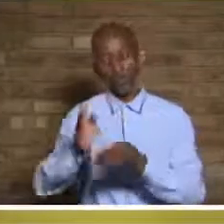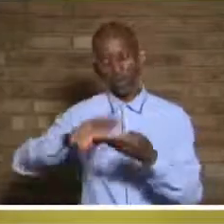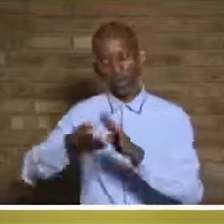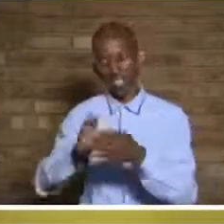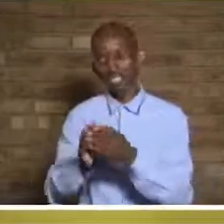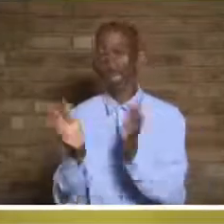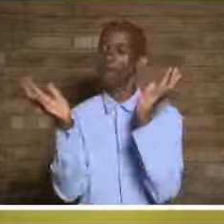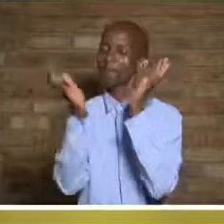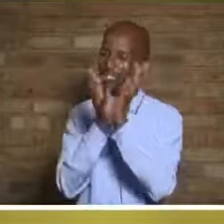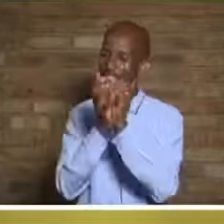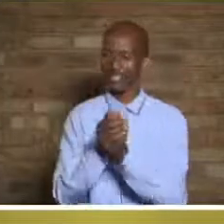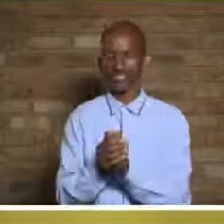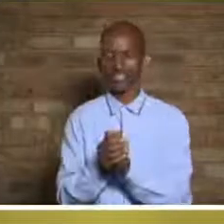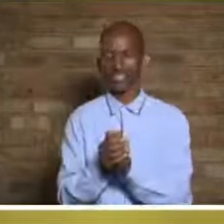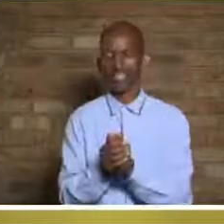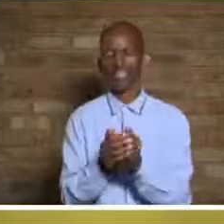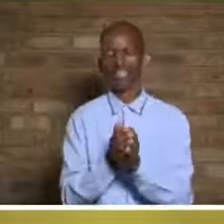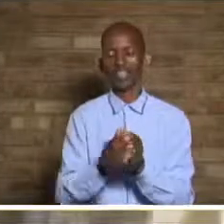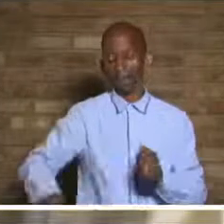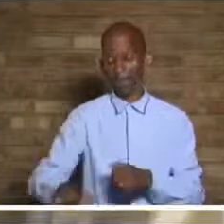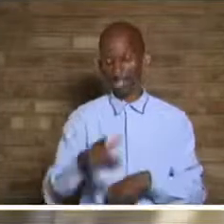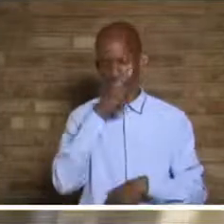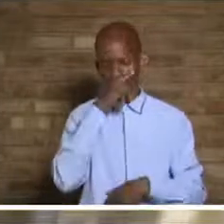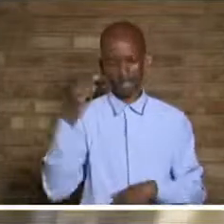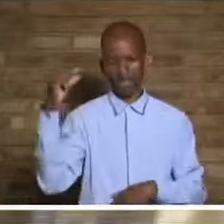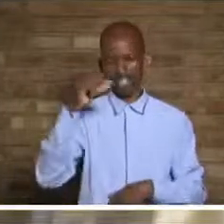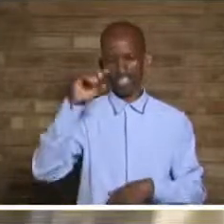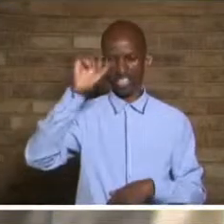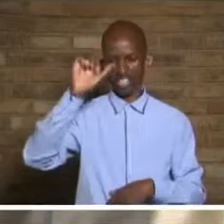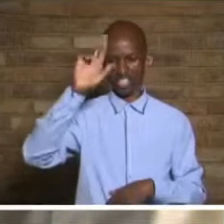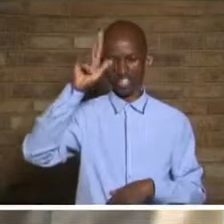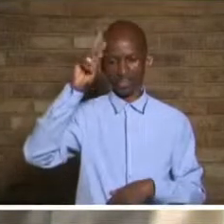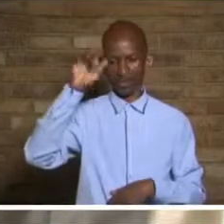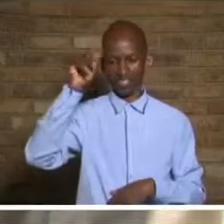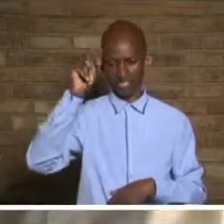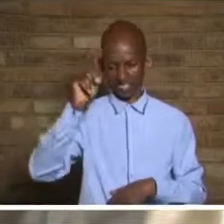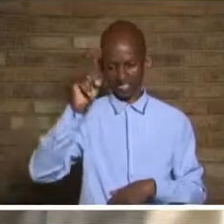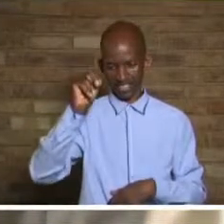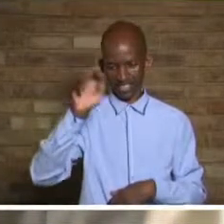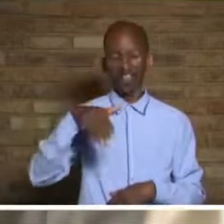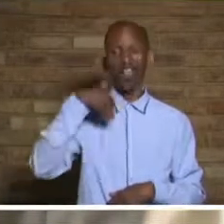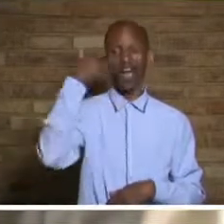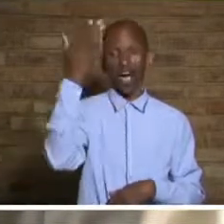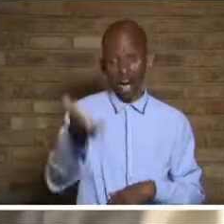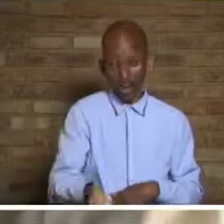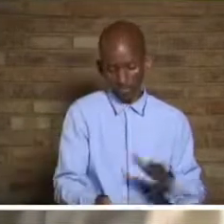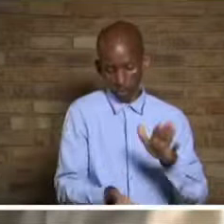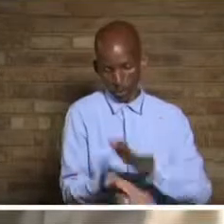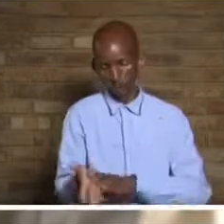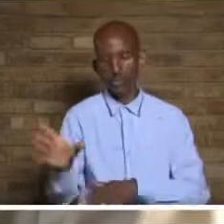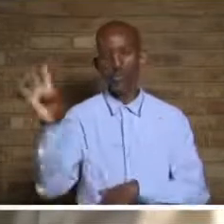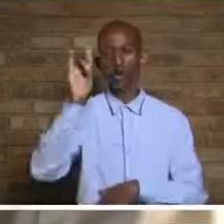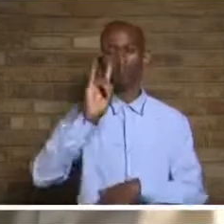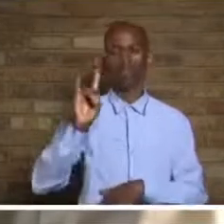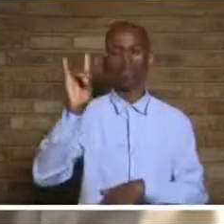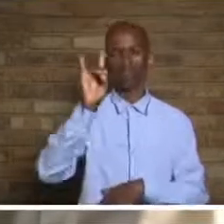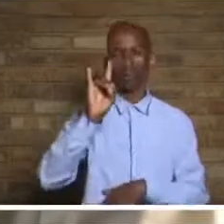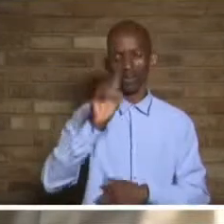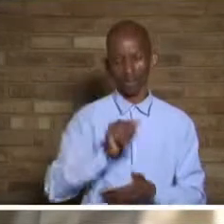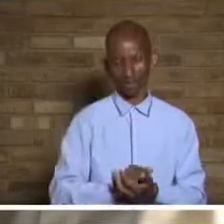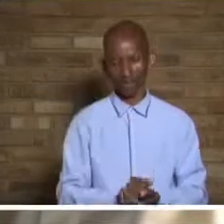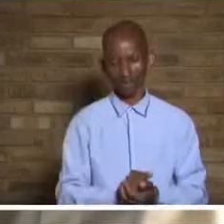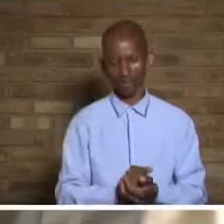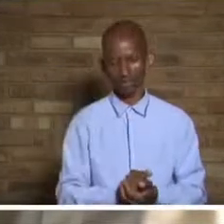in a public hearing in Jamestown. Kusasa siseJimmiston, And after that, we're going to Hammanskraal. emveni kwalokho siya